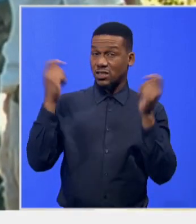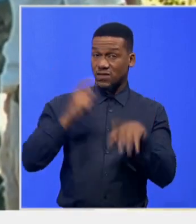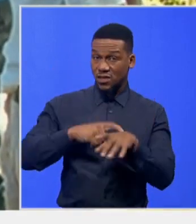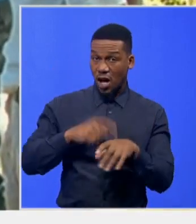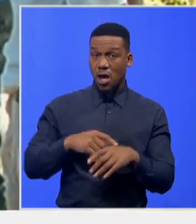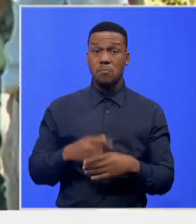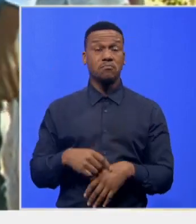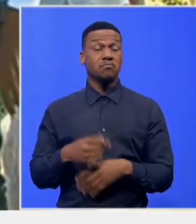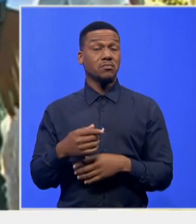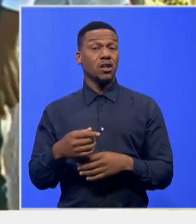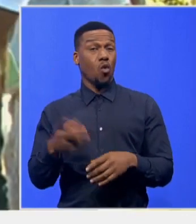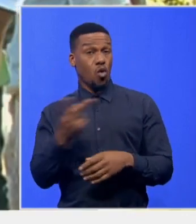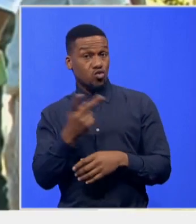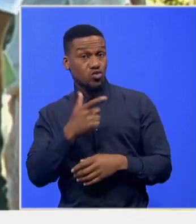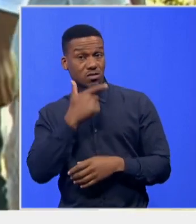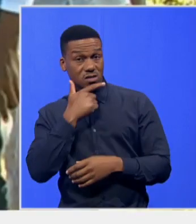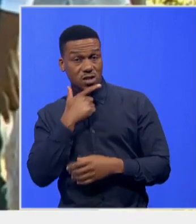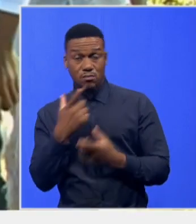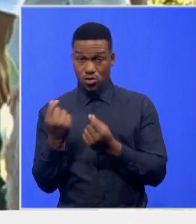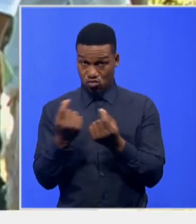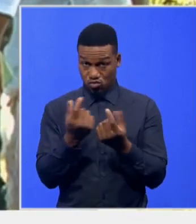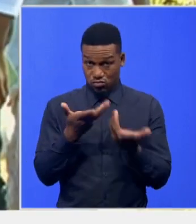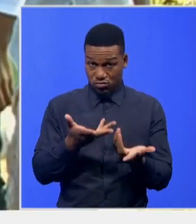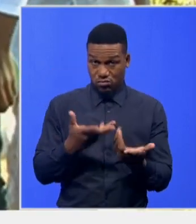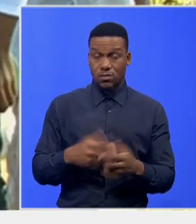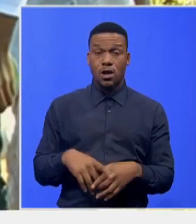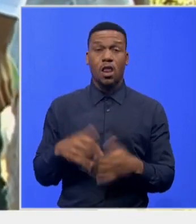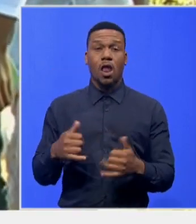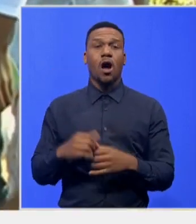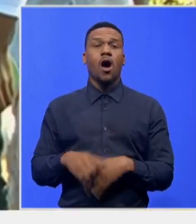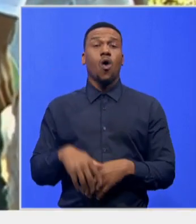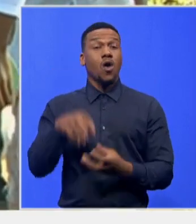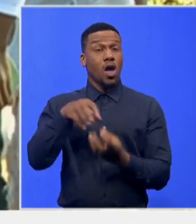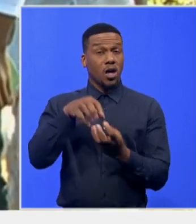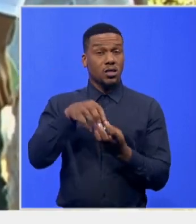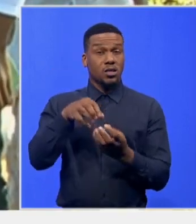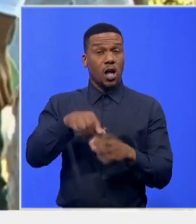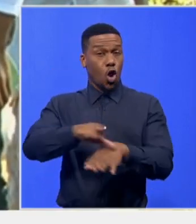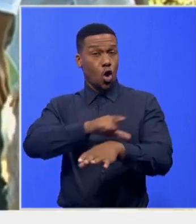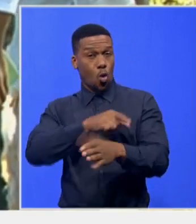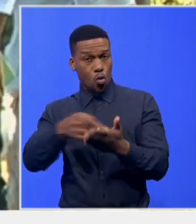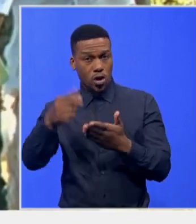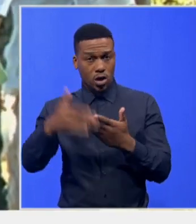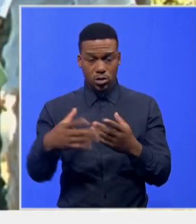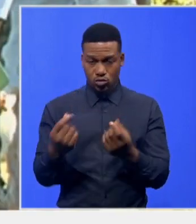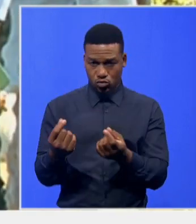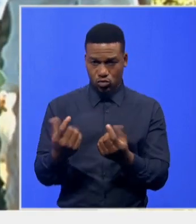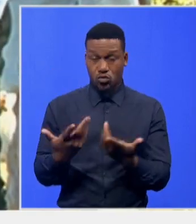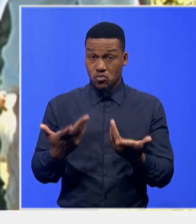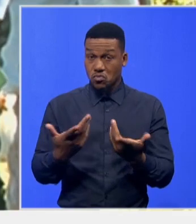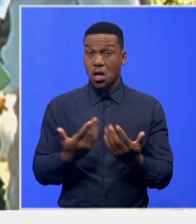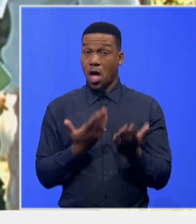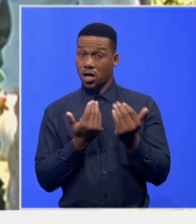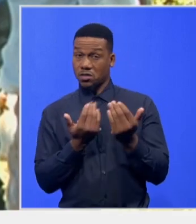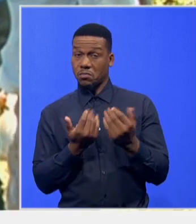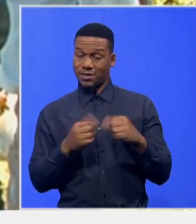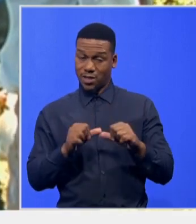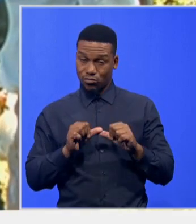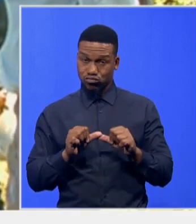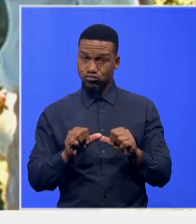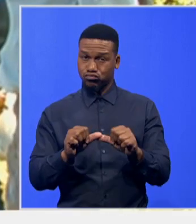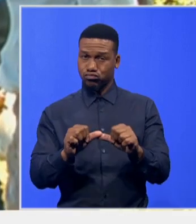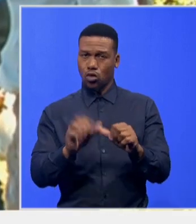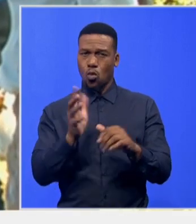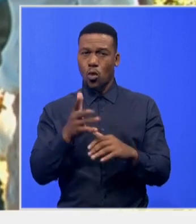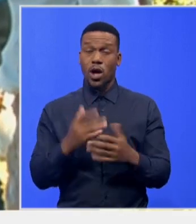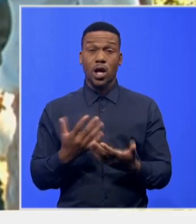significantly during this Easter long weekend. It's a practice that we expect to continue throughout the course of this long weekend. Some will be coming tomorrow, some